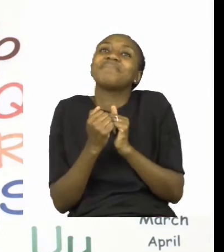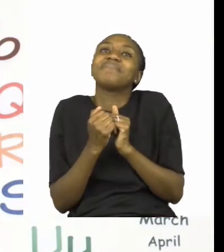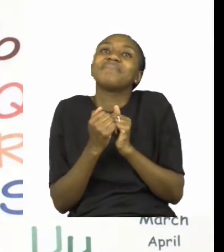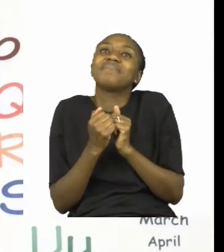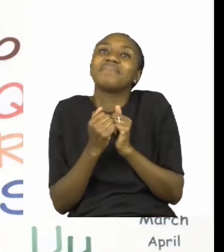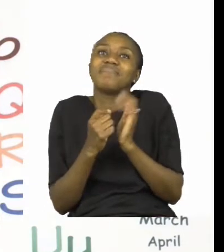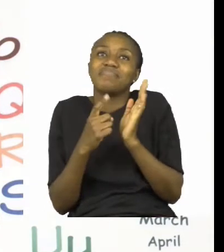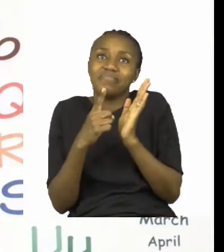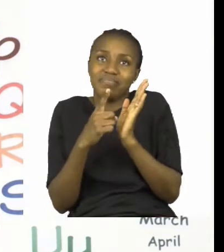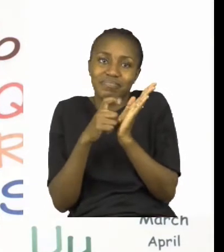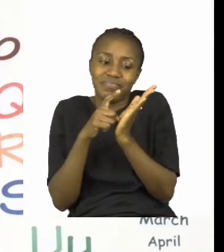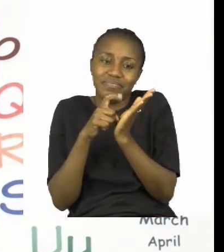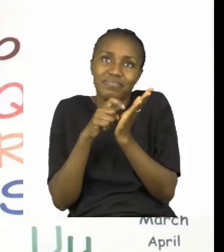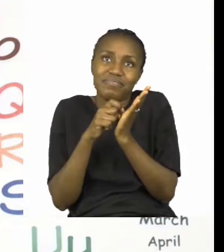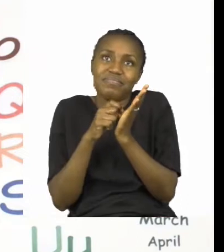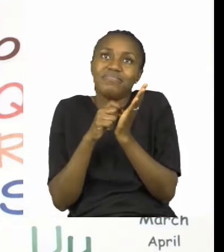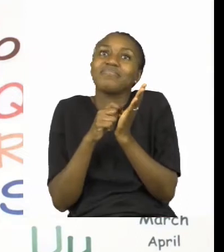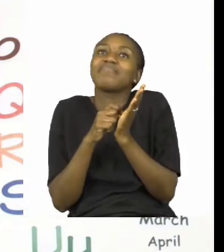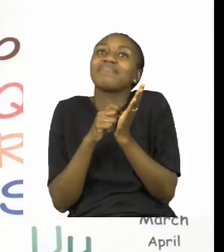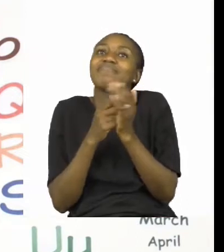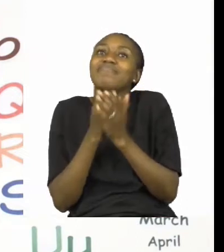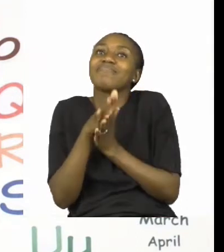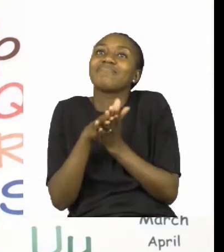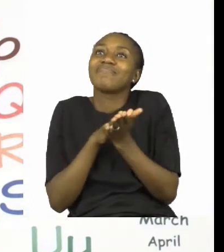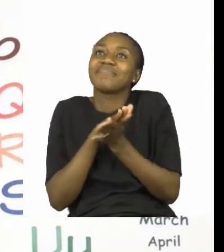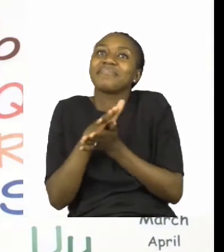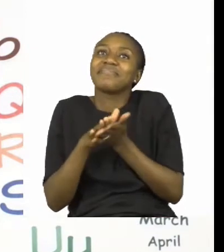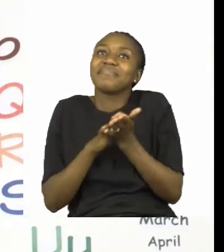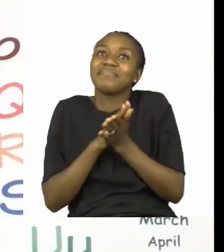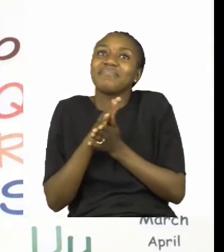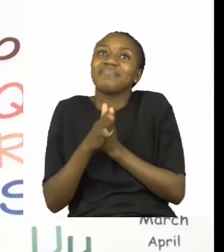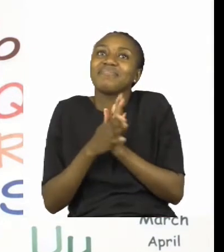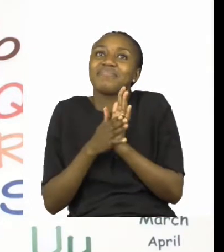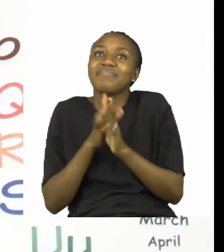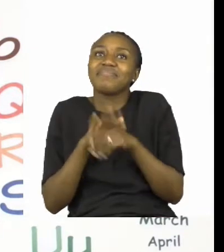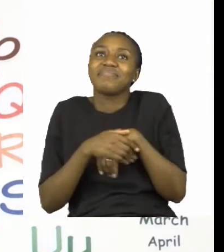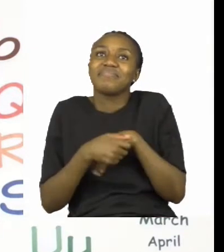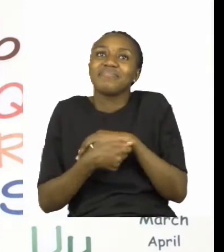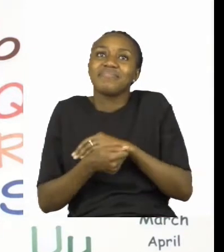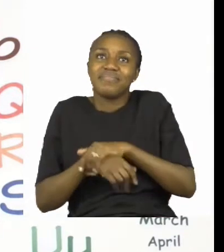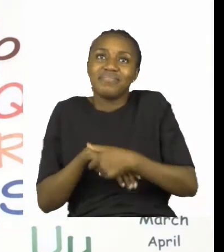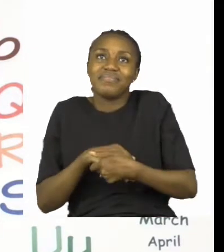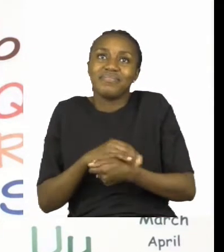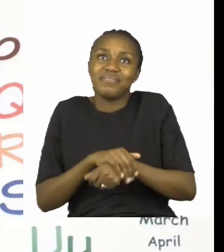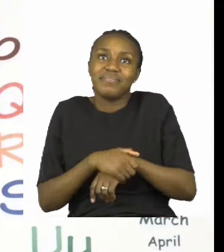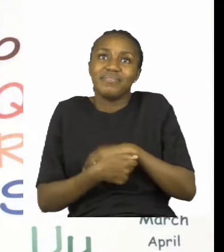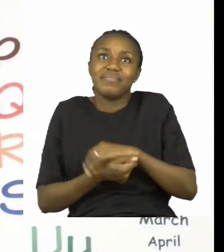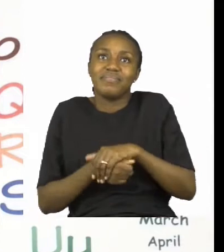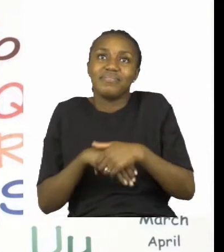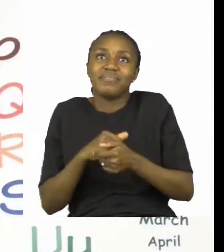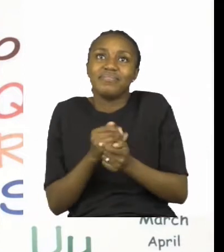sanitize. So let's take our sanitizer and we rub inside our hands, around our hands,